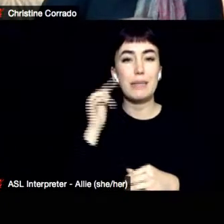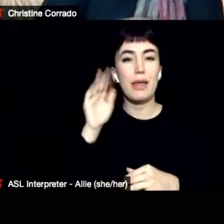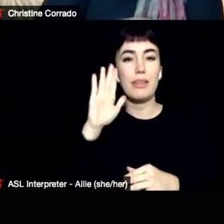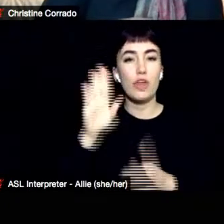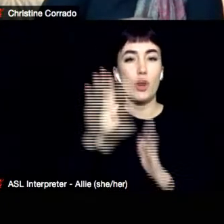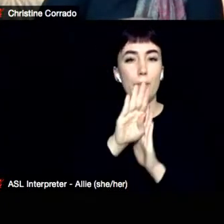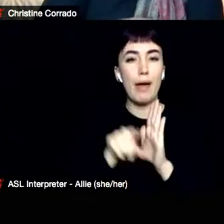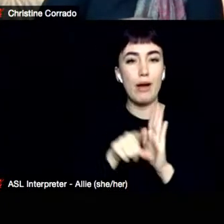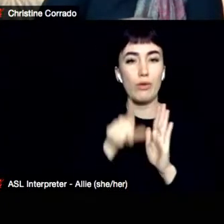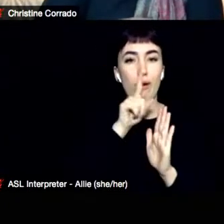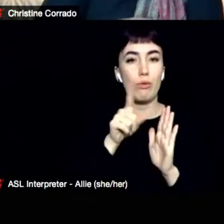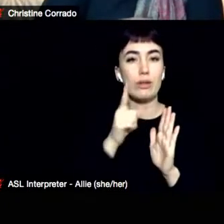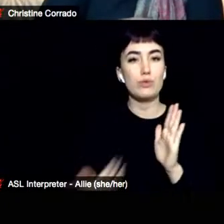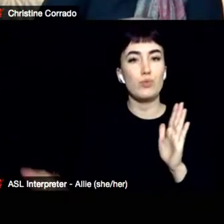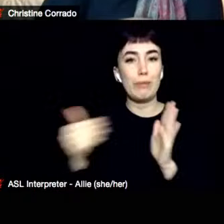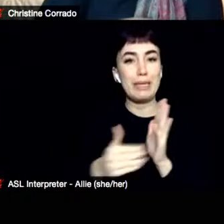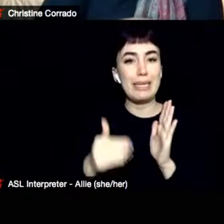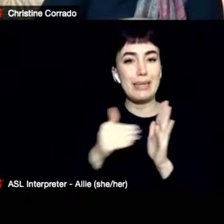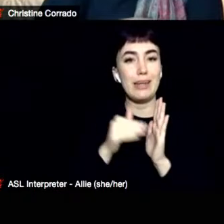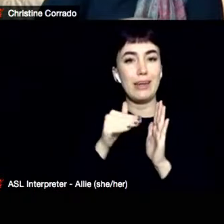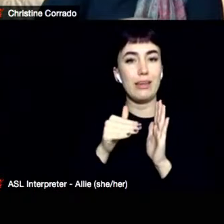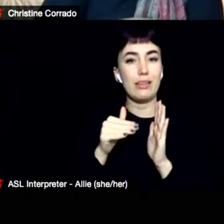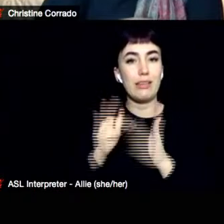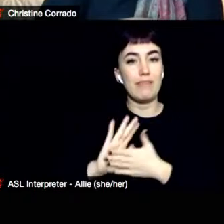we're getting an echo because of these.